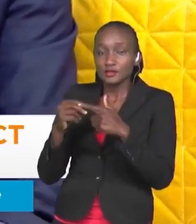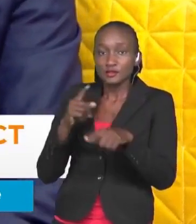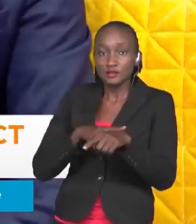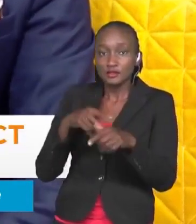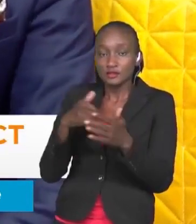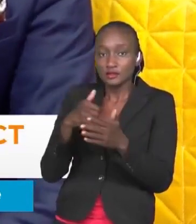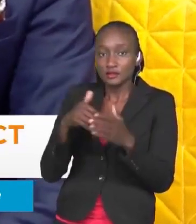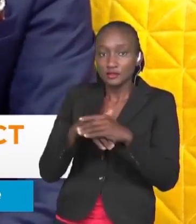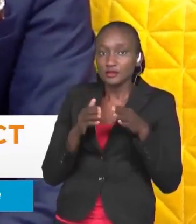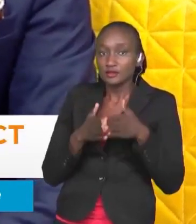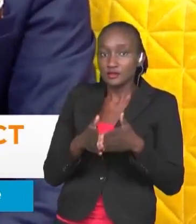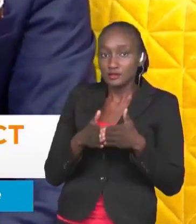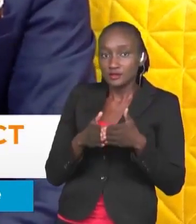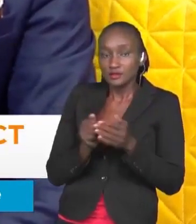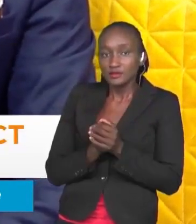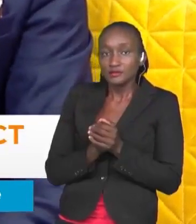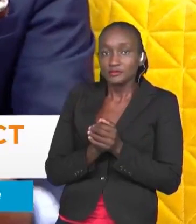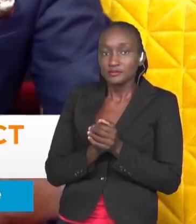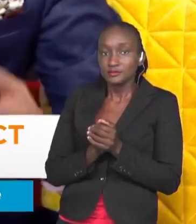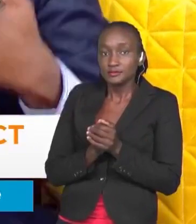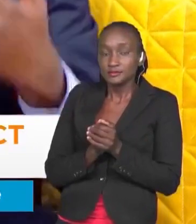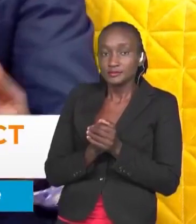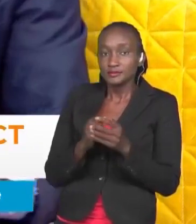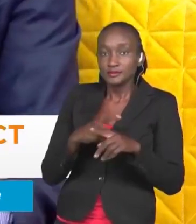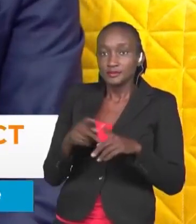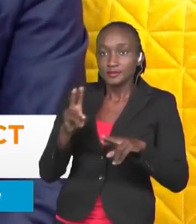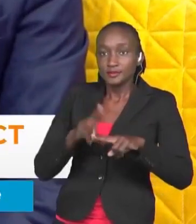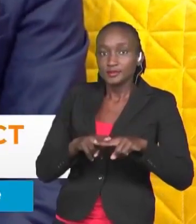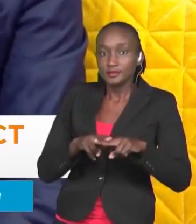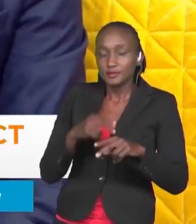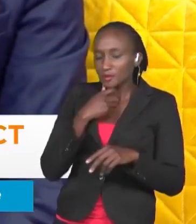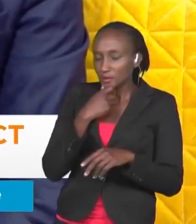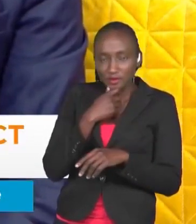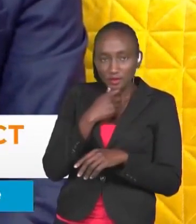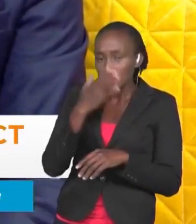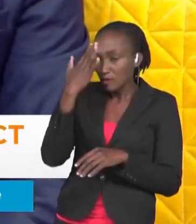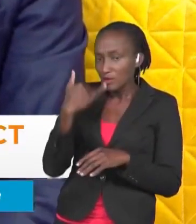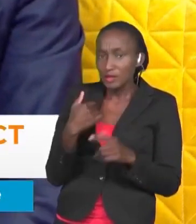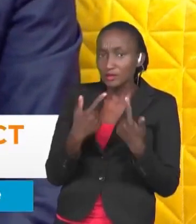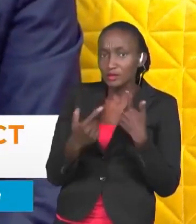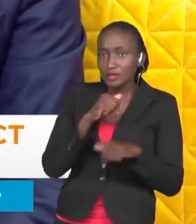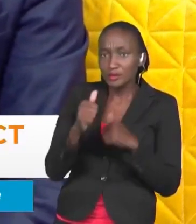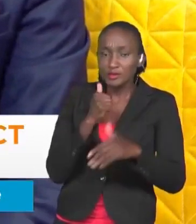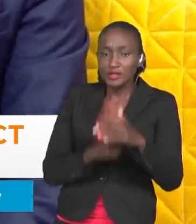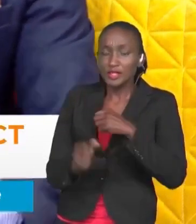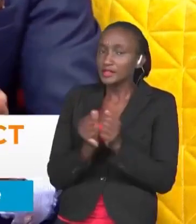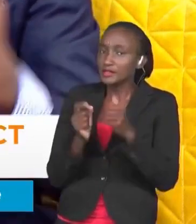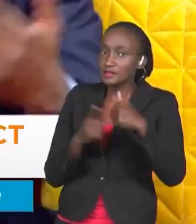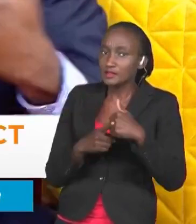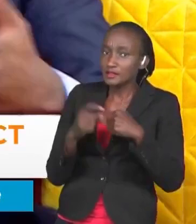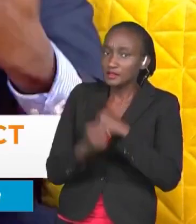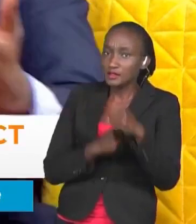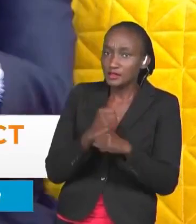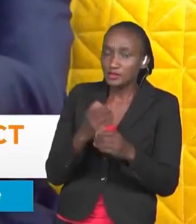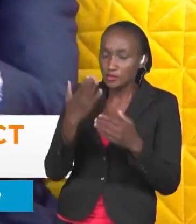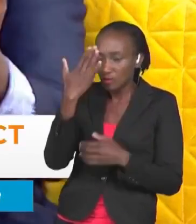this. And you kind of sit down and wonder, why are you even talking about under 16? Why even having